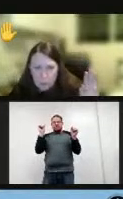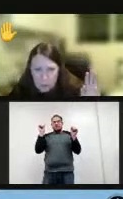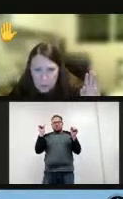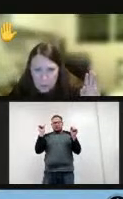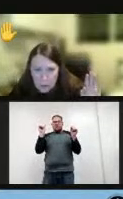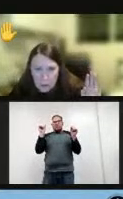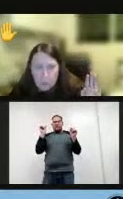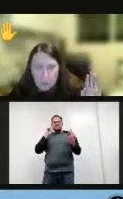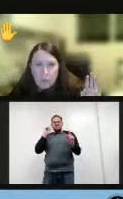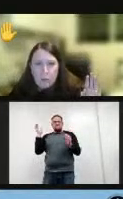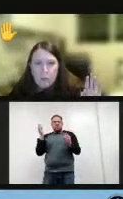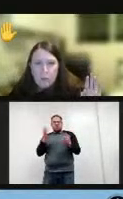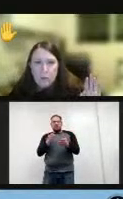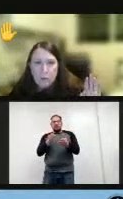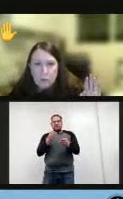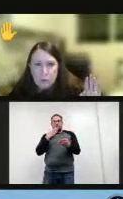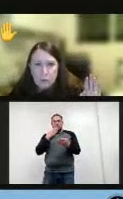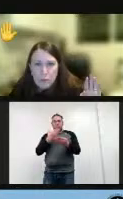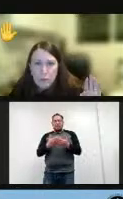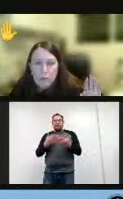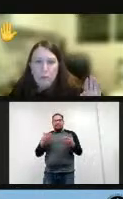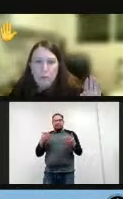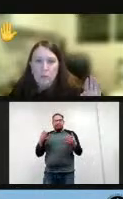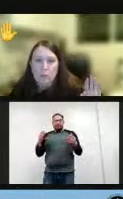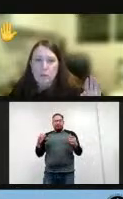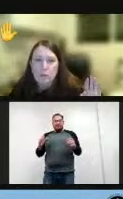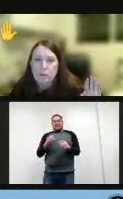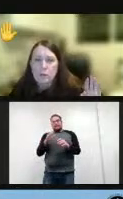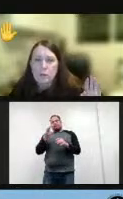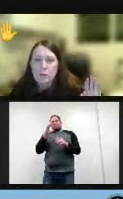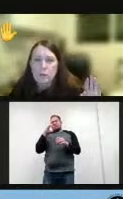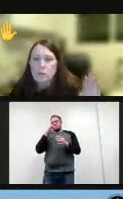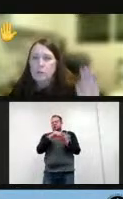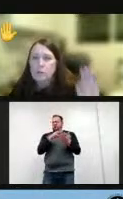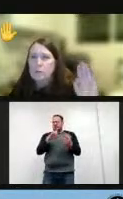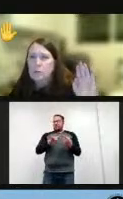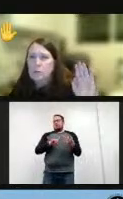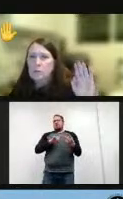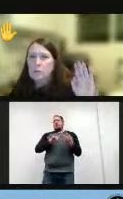on the well-being of student, staff, and educators.